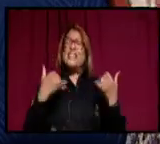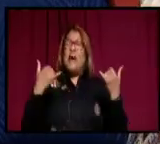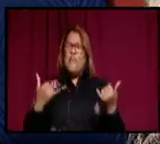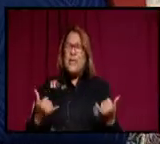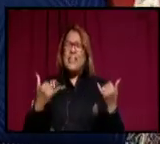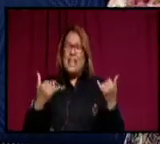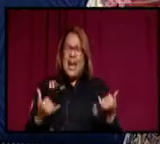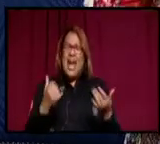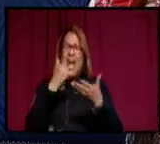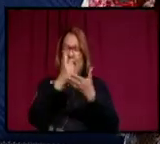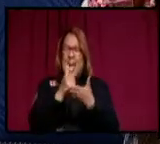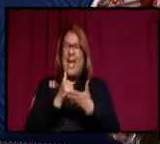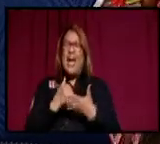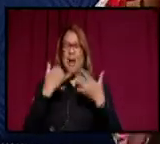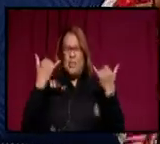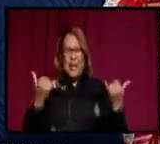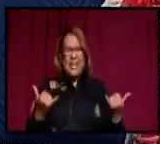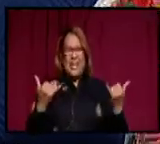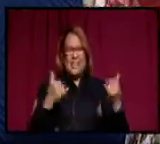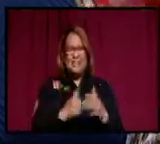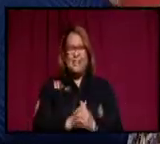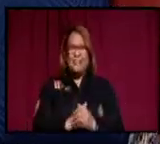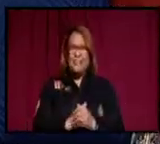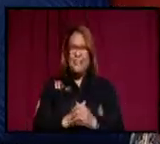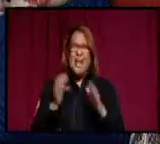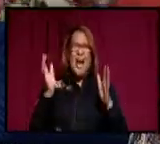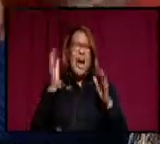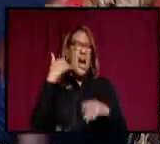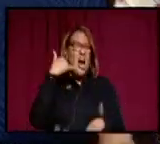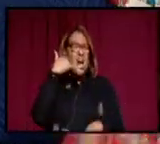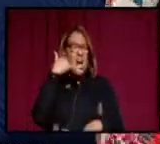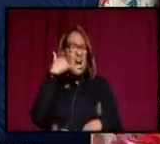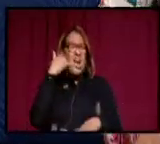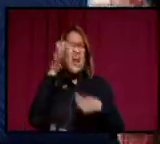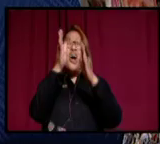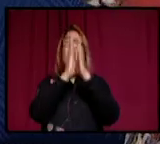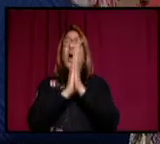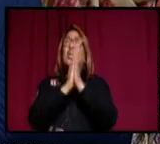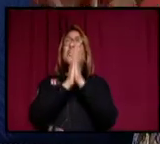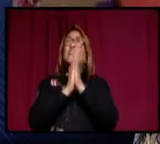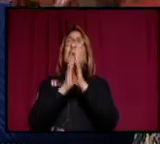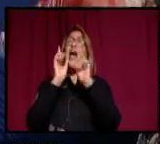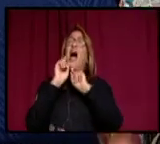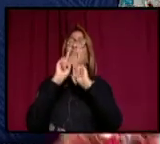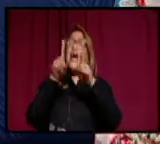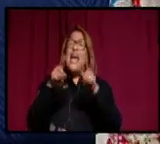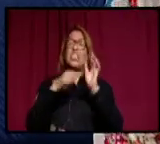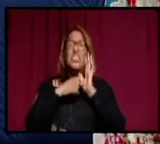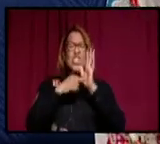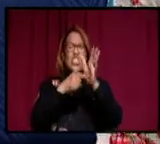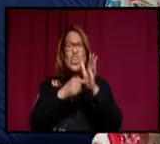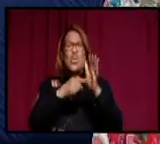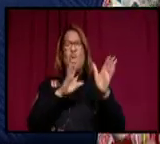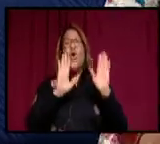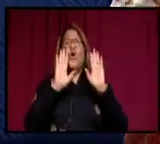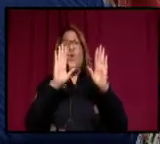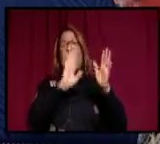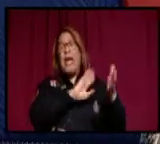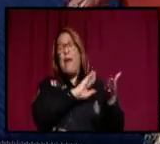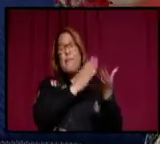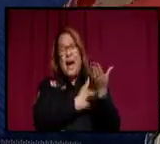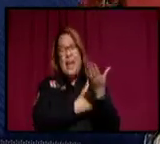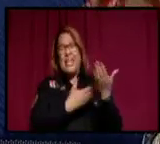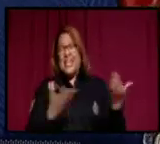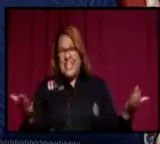help in the day of trouble. Hallelujah. Call unto me. I will answer thee and show you great and mighty things. The